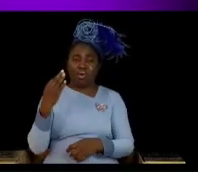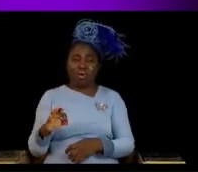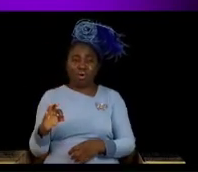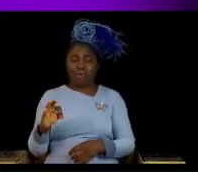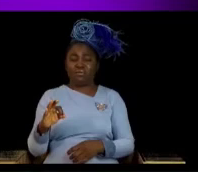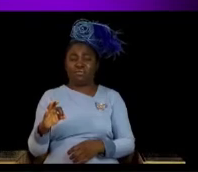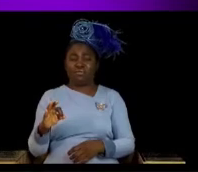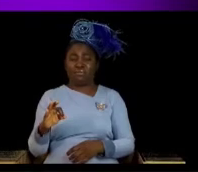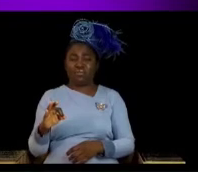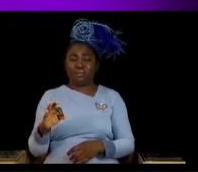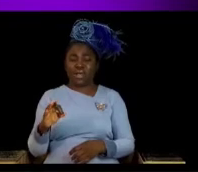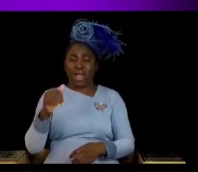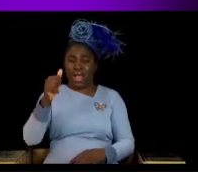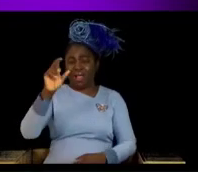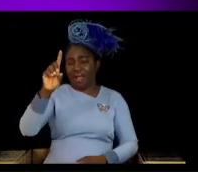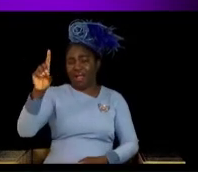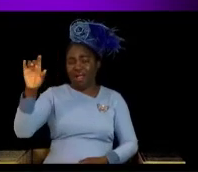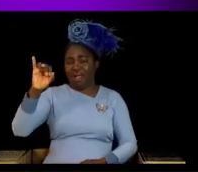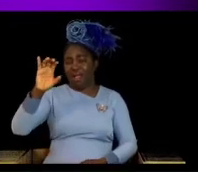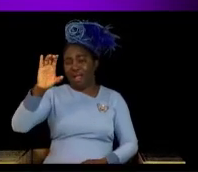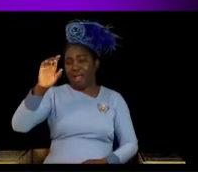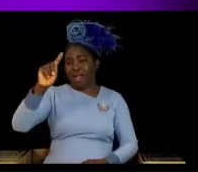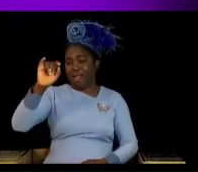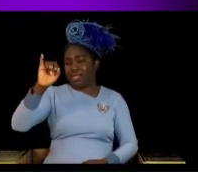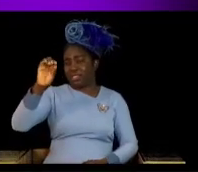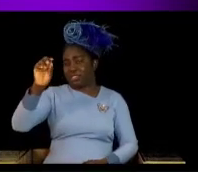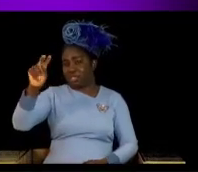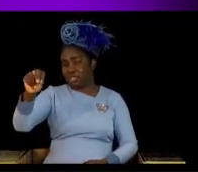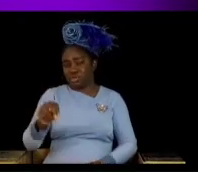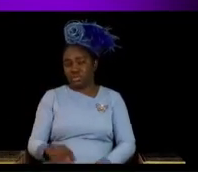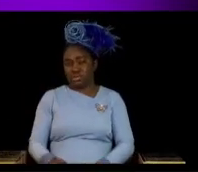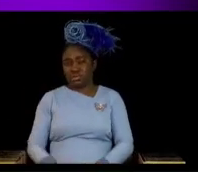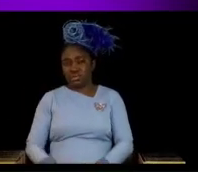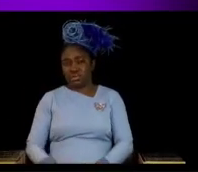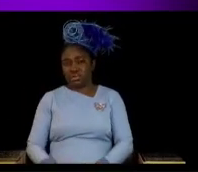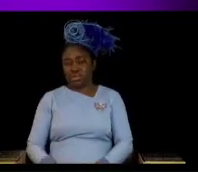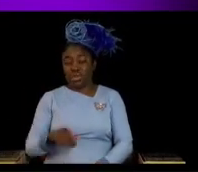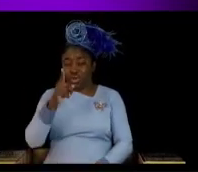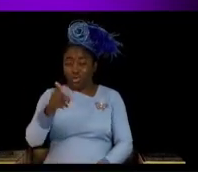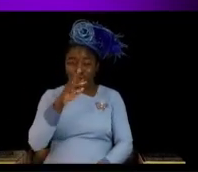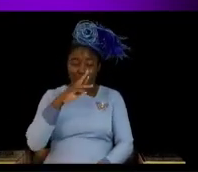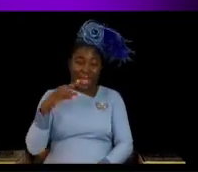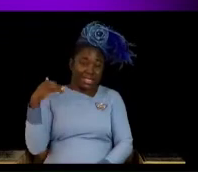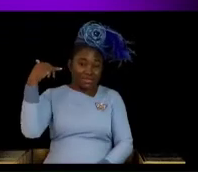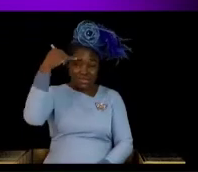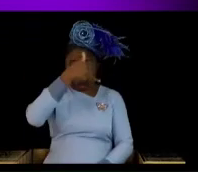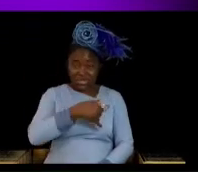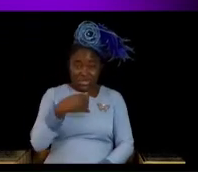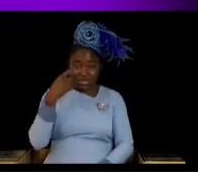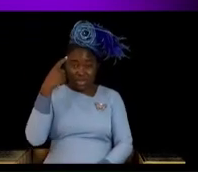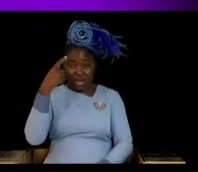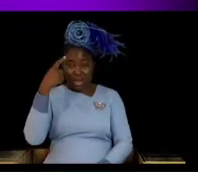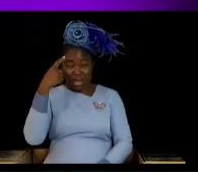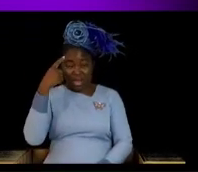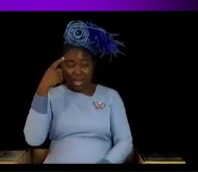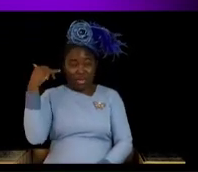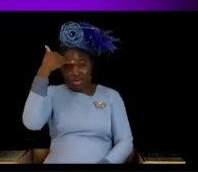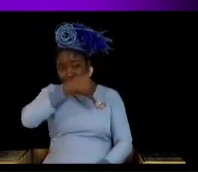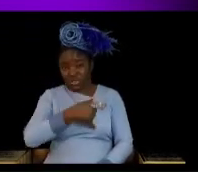You are a spiritual dunce if you do not sometimes sit down to count your blessings. You